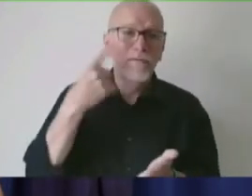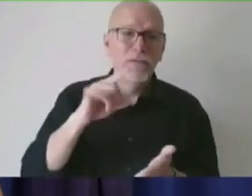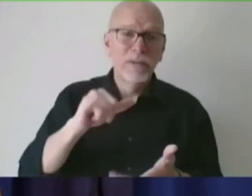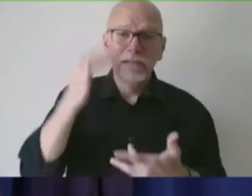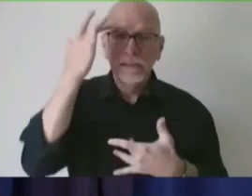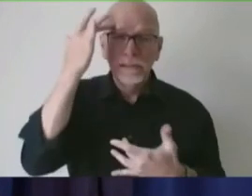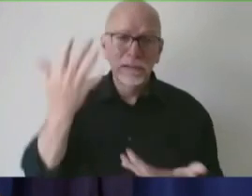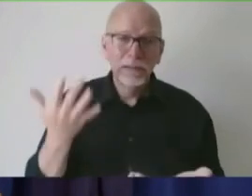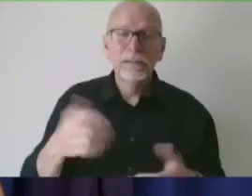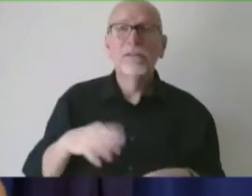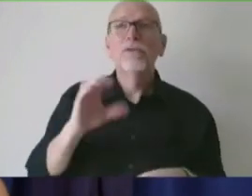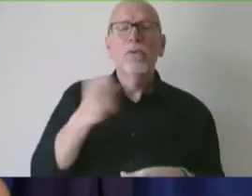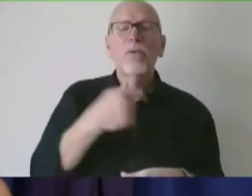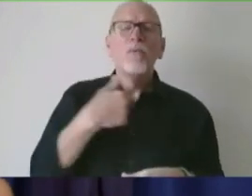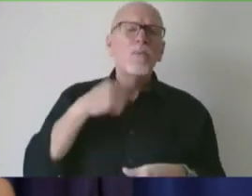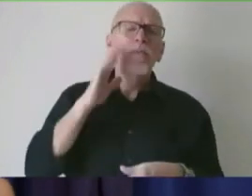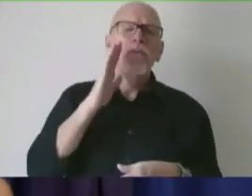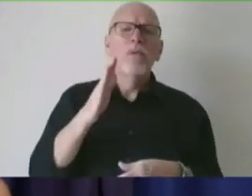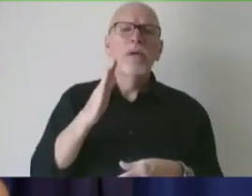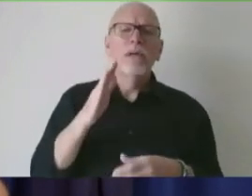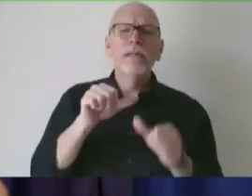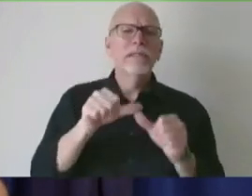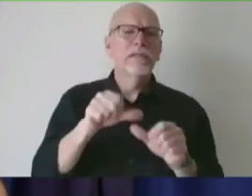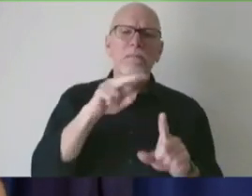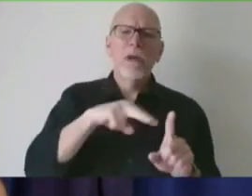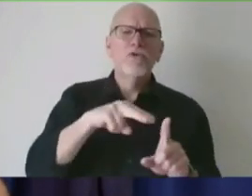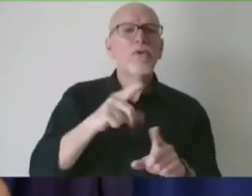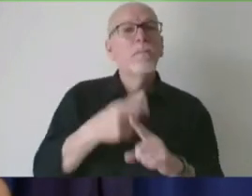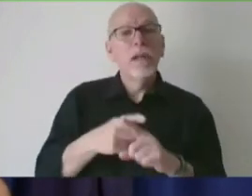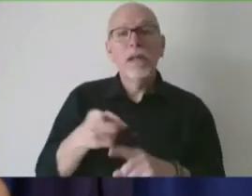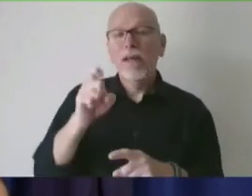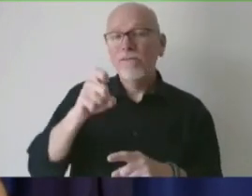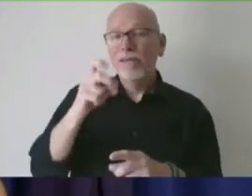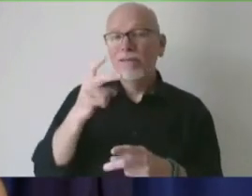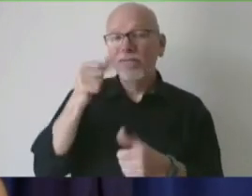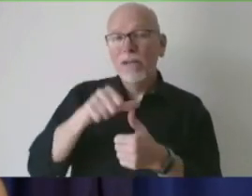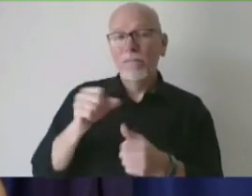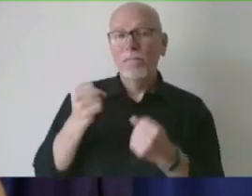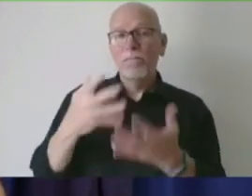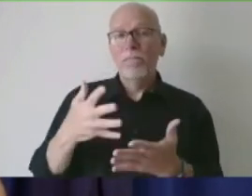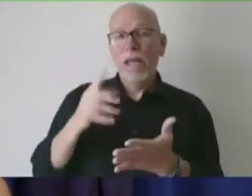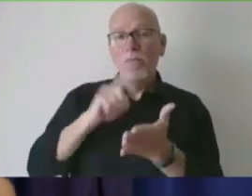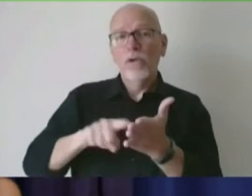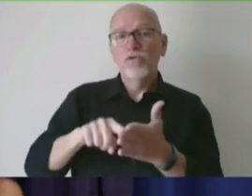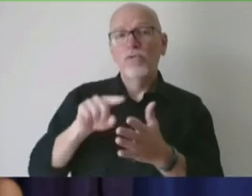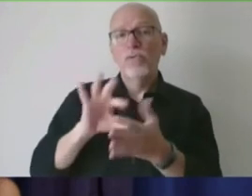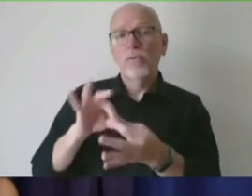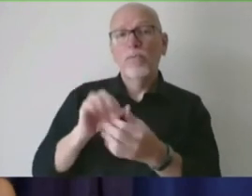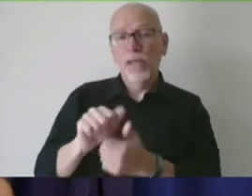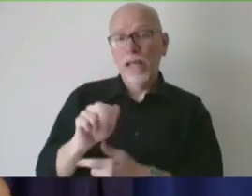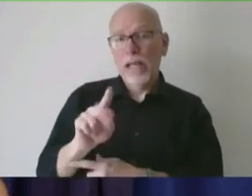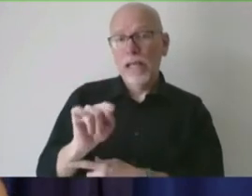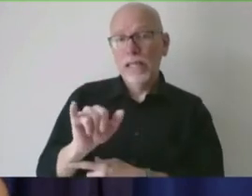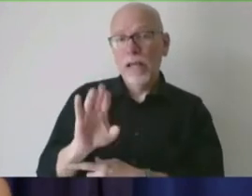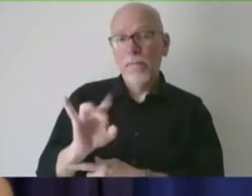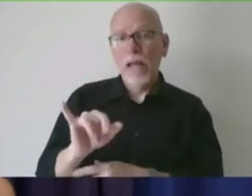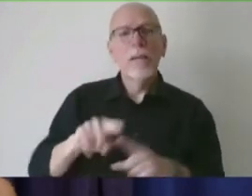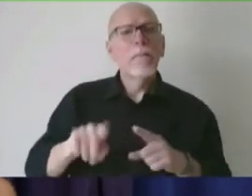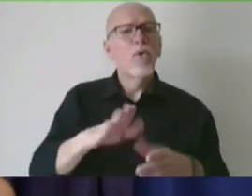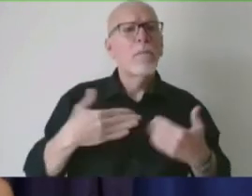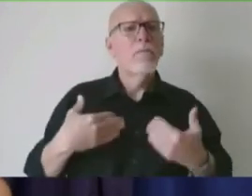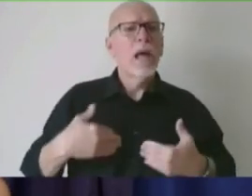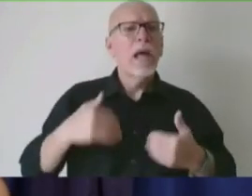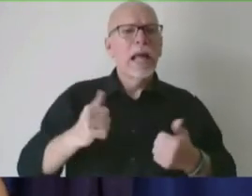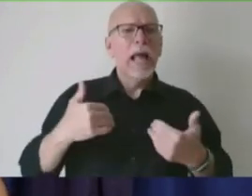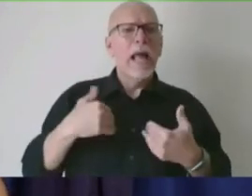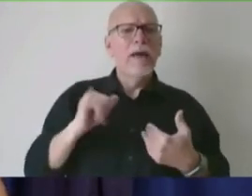we'll continue to monitor. I think the other important thing to keep in mind that a lot of the studies are around antibodies, but there's other ways for our body to have immune